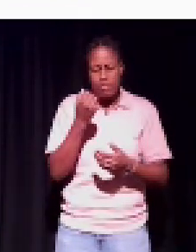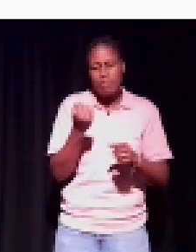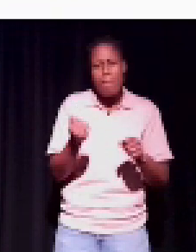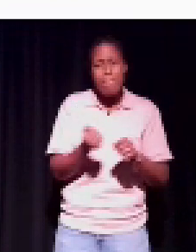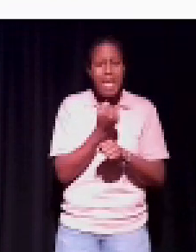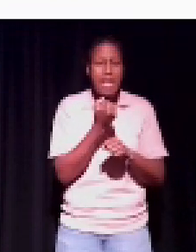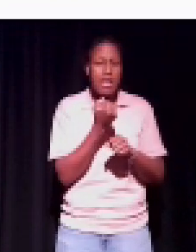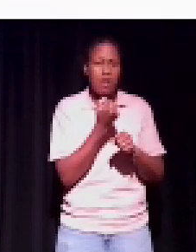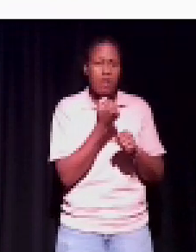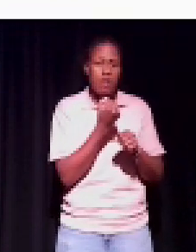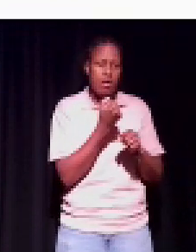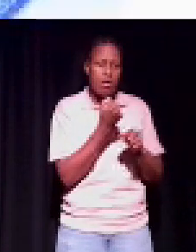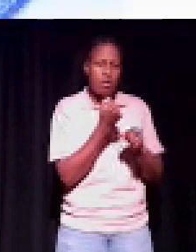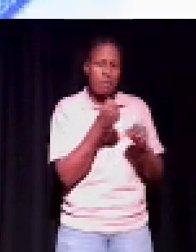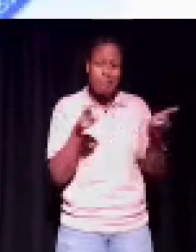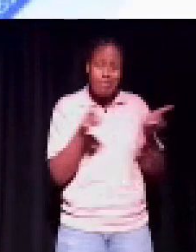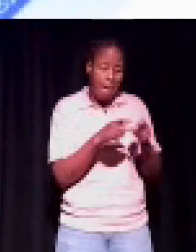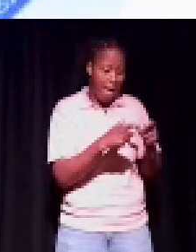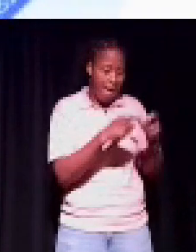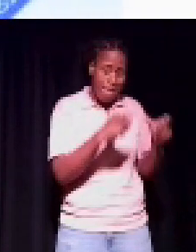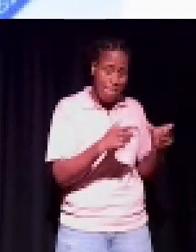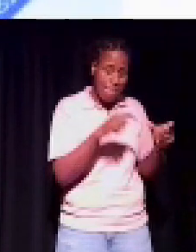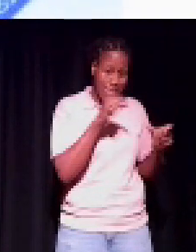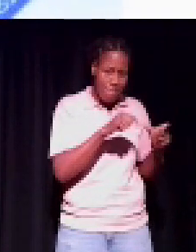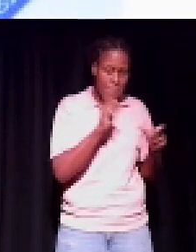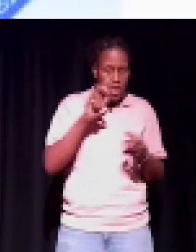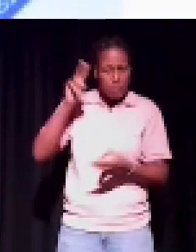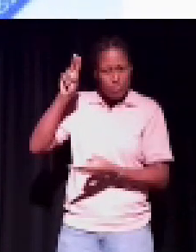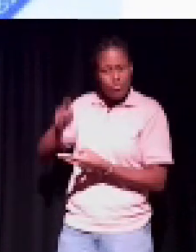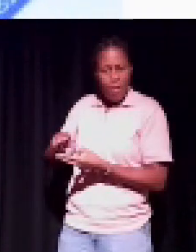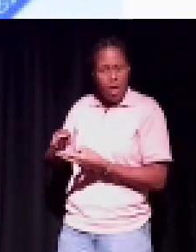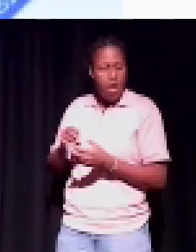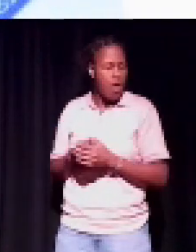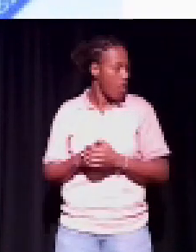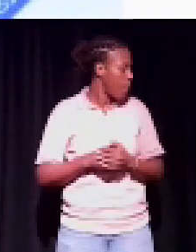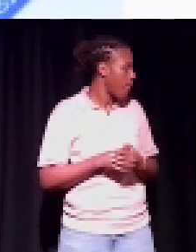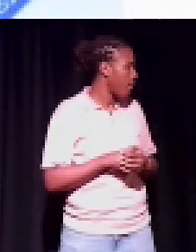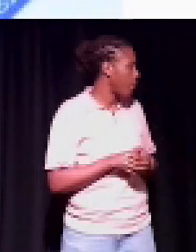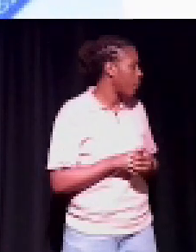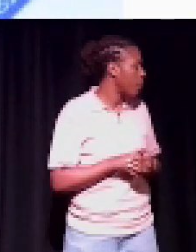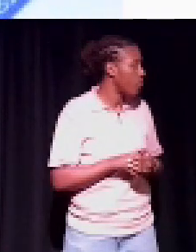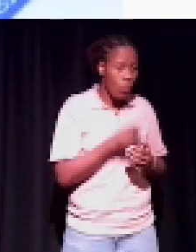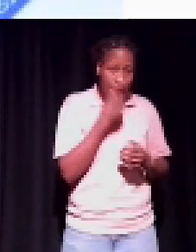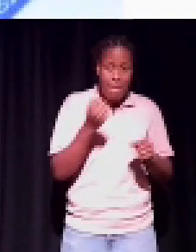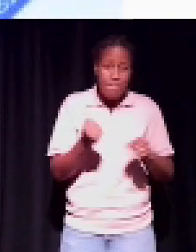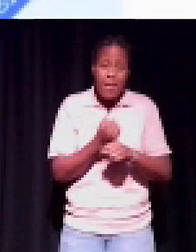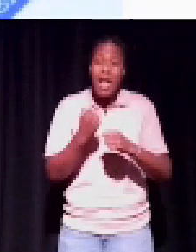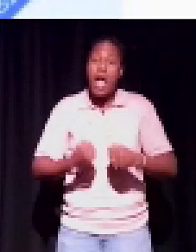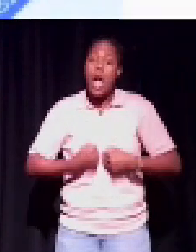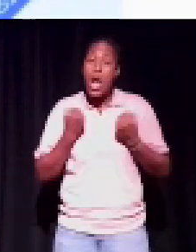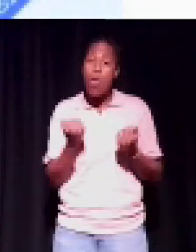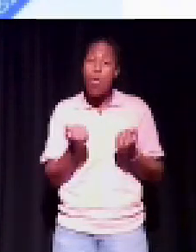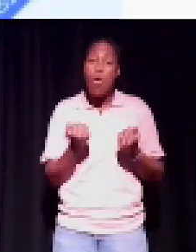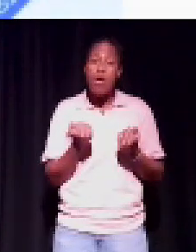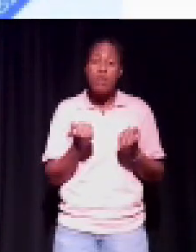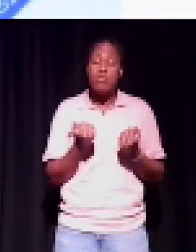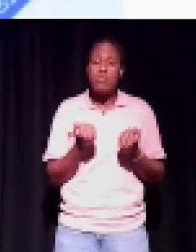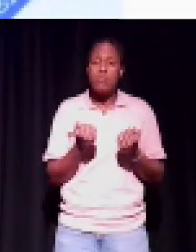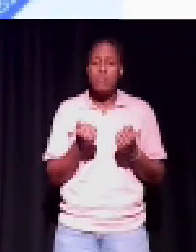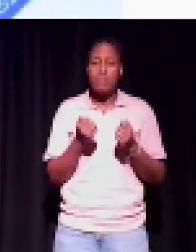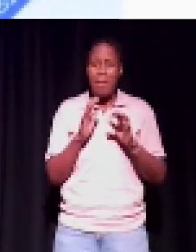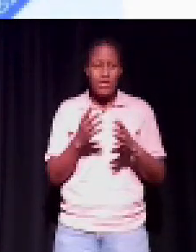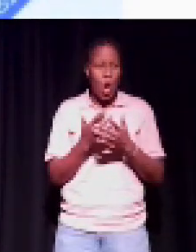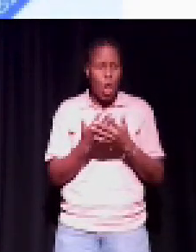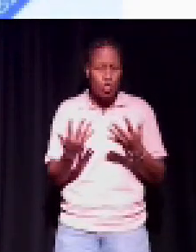better. So if you could have the next slide, please. So we can make our own, and it doesn't take a lot of parts, and it